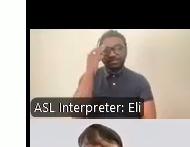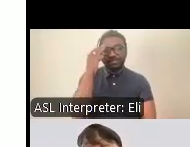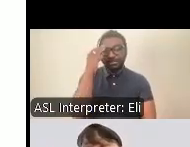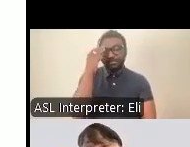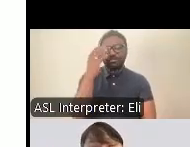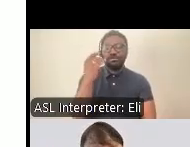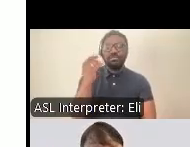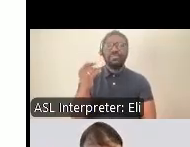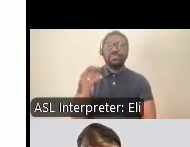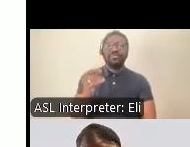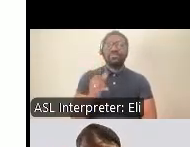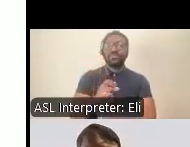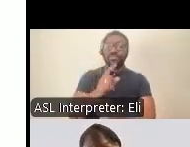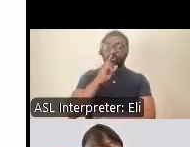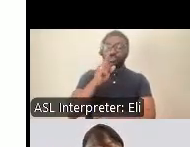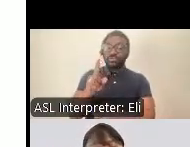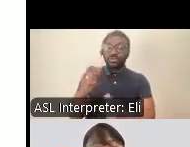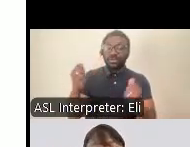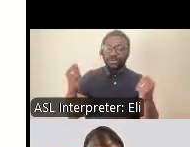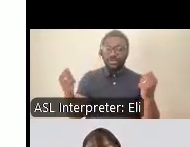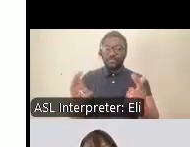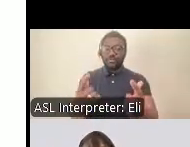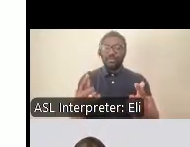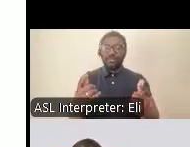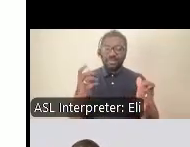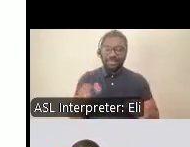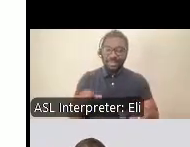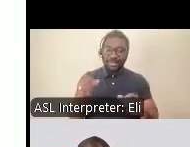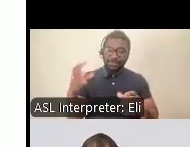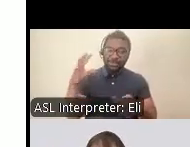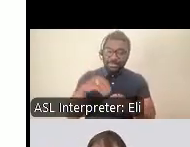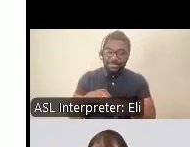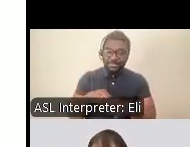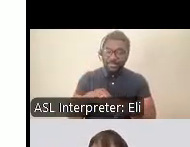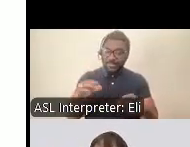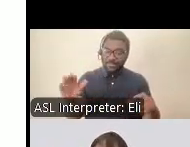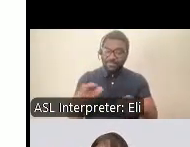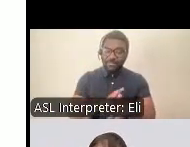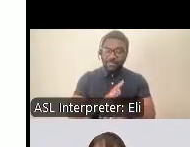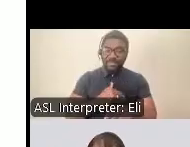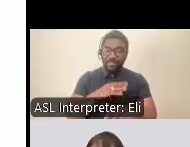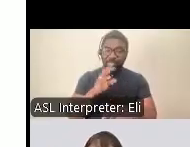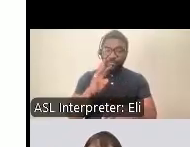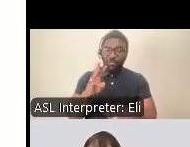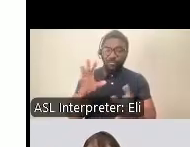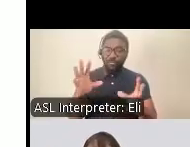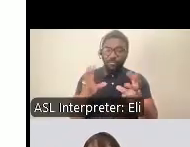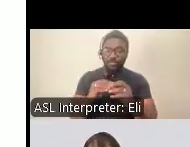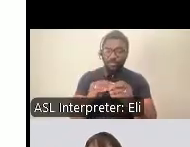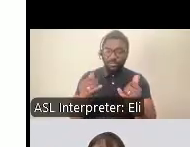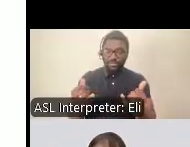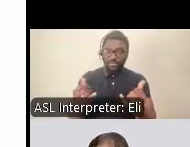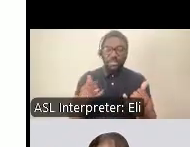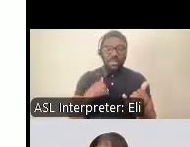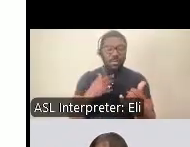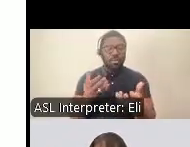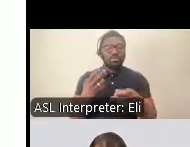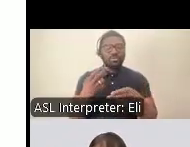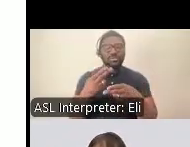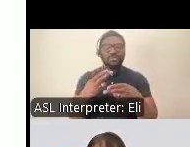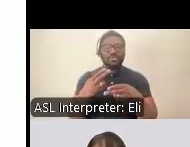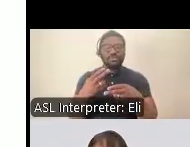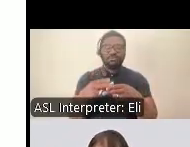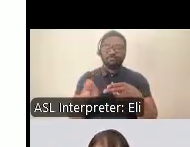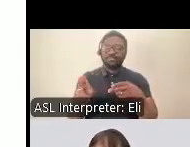So to ensure that everyone can participate fully in our webinar today, I'd like to just take a moment and share a few captioning